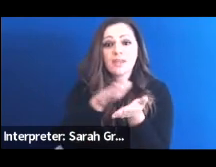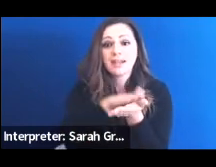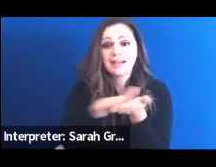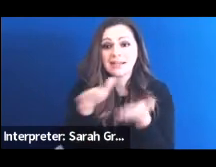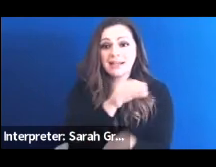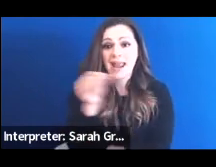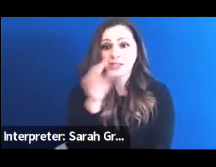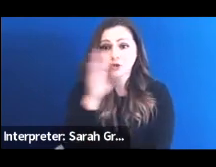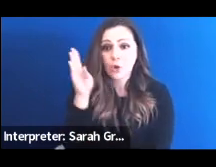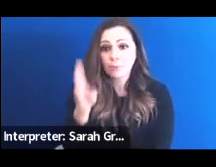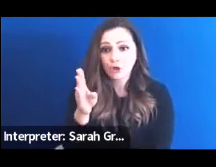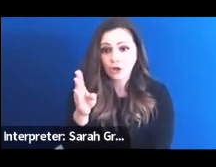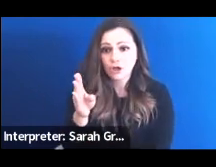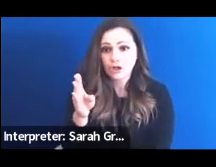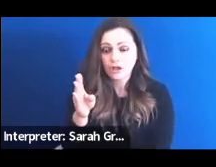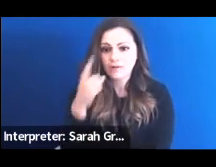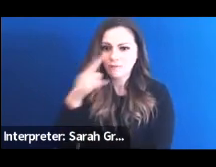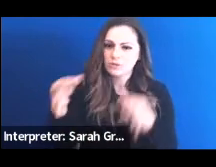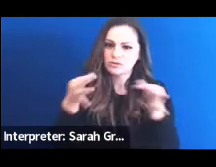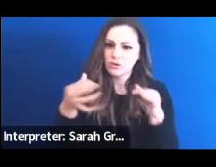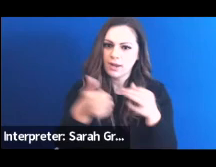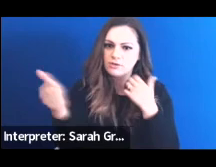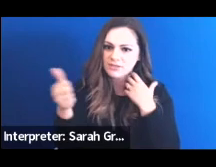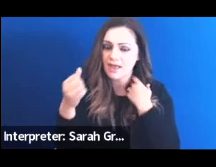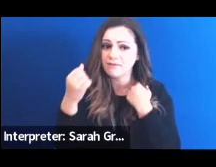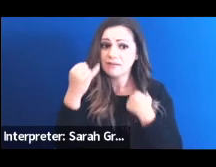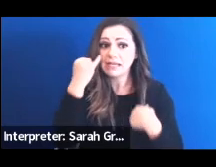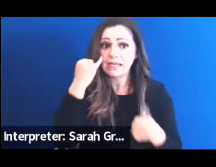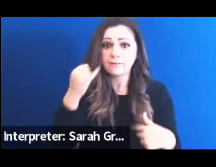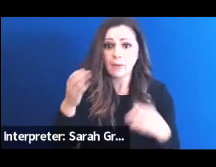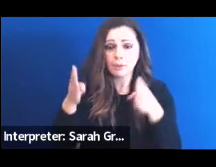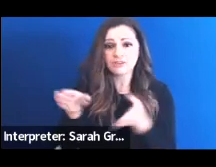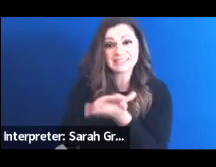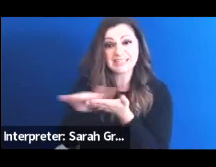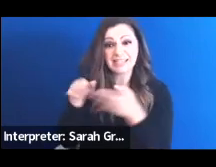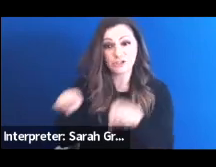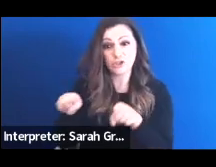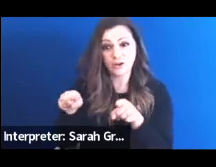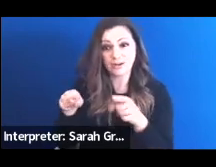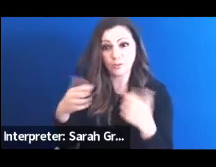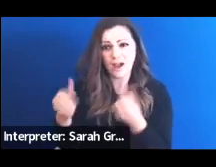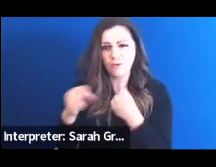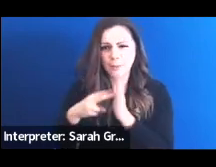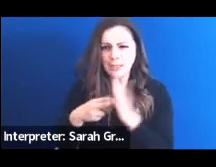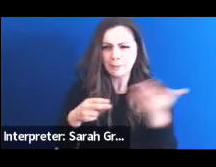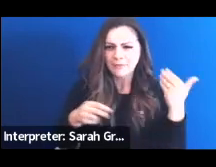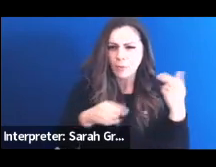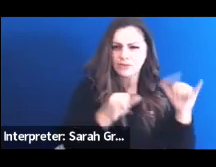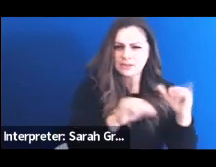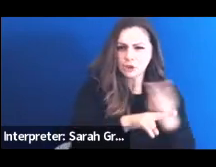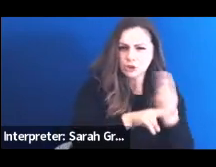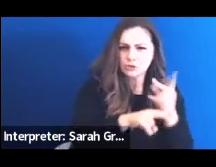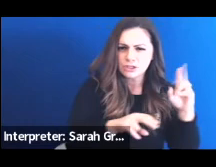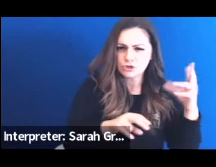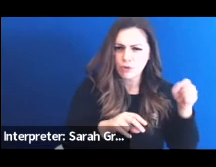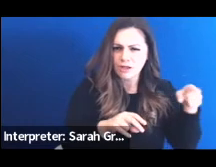yourself. If somebody is clean when they're in recovery, that means that they were dirty when they were still using drugs. Would you